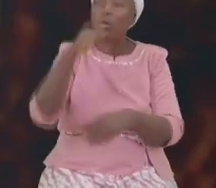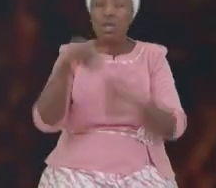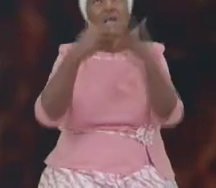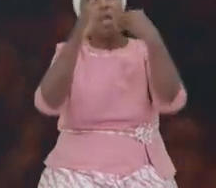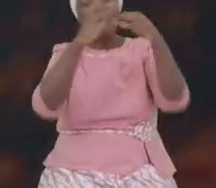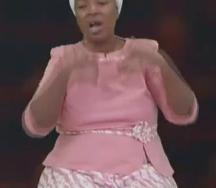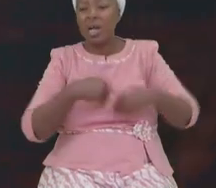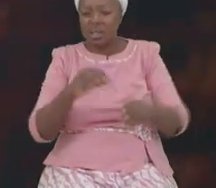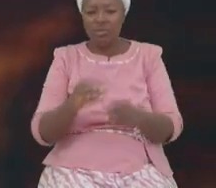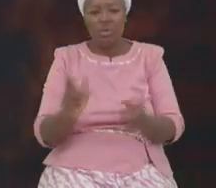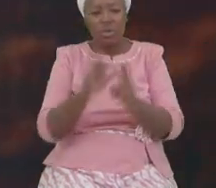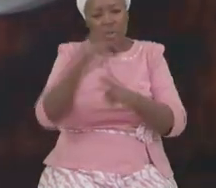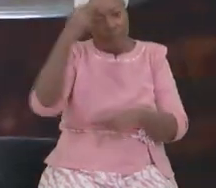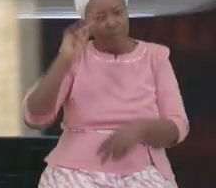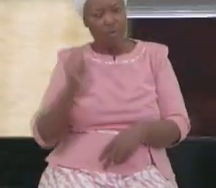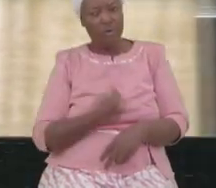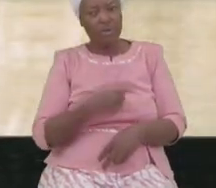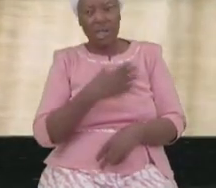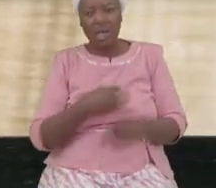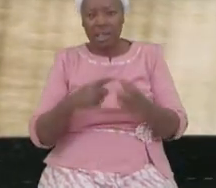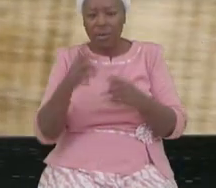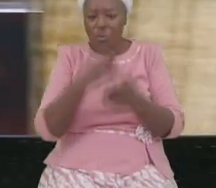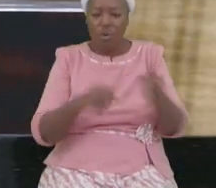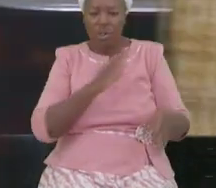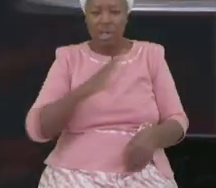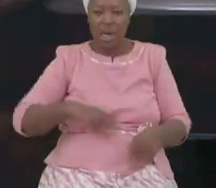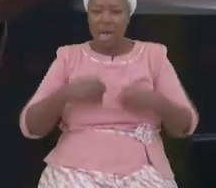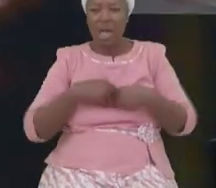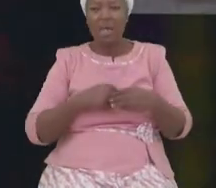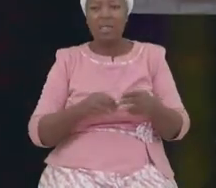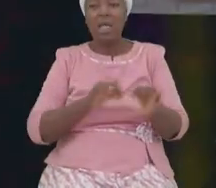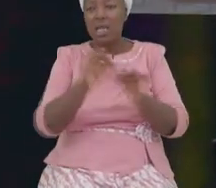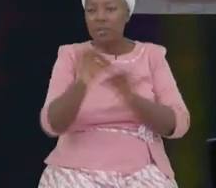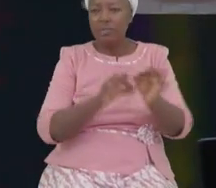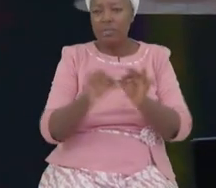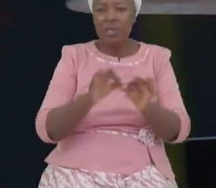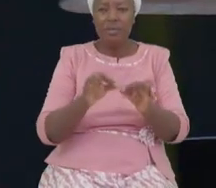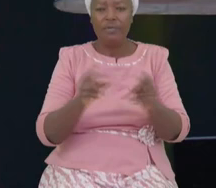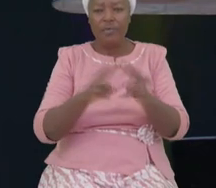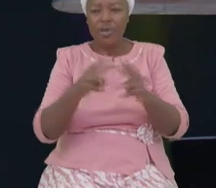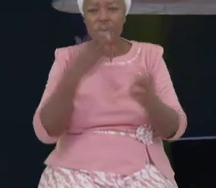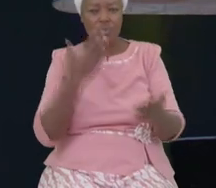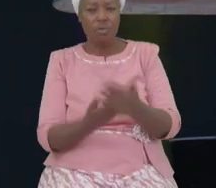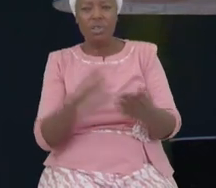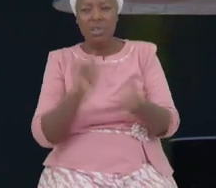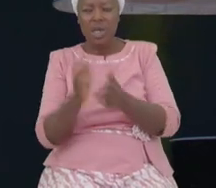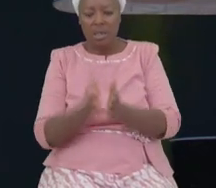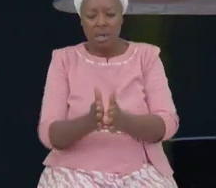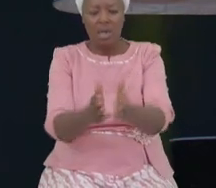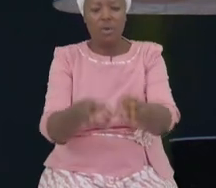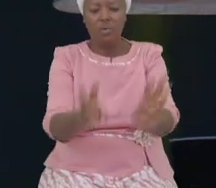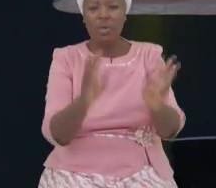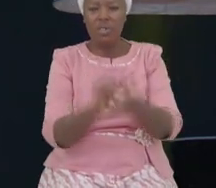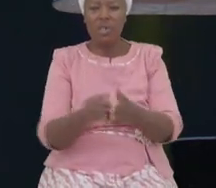for us, and that Christ has described very well, the narrow way that leads to